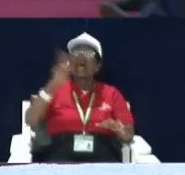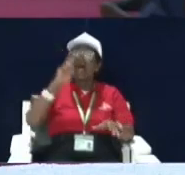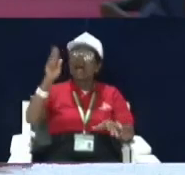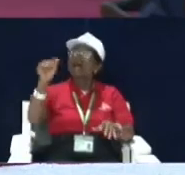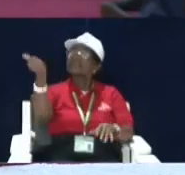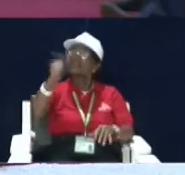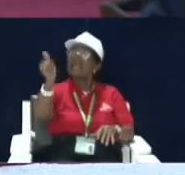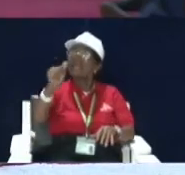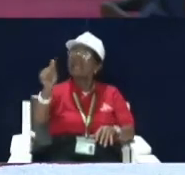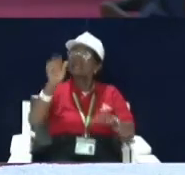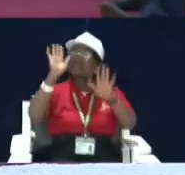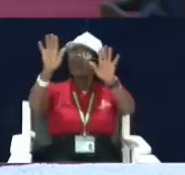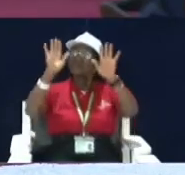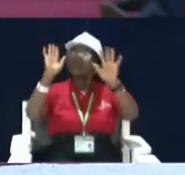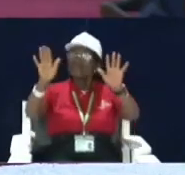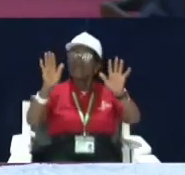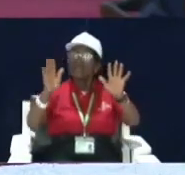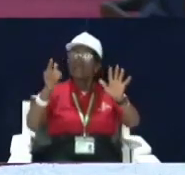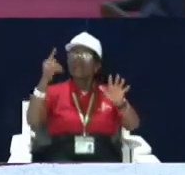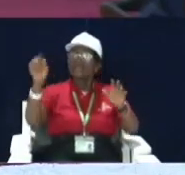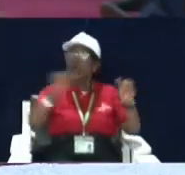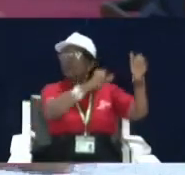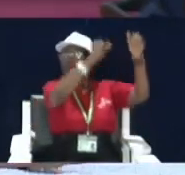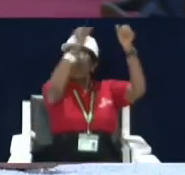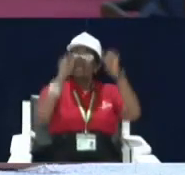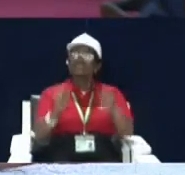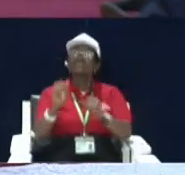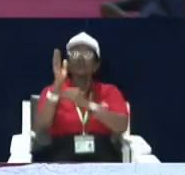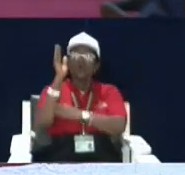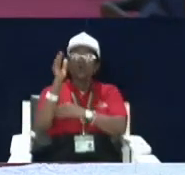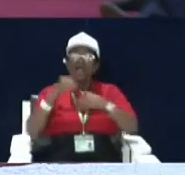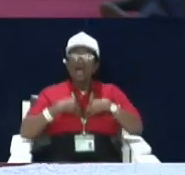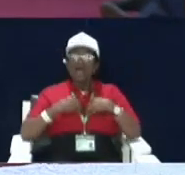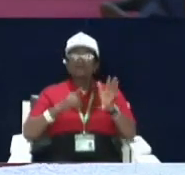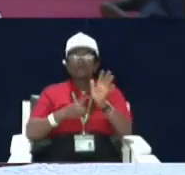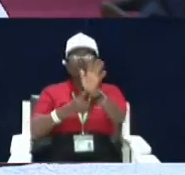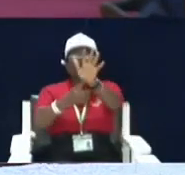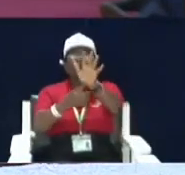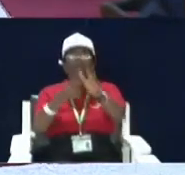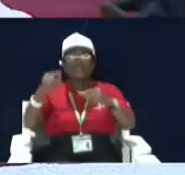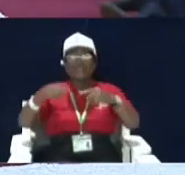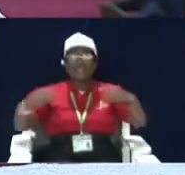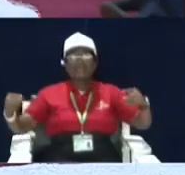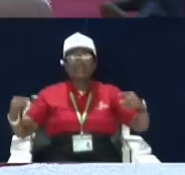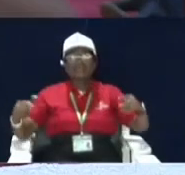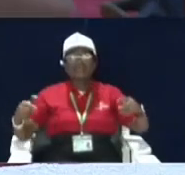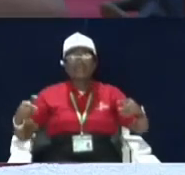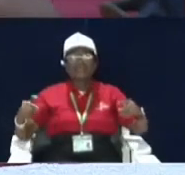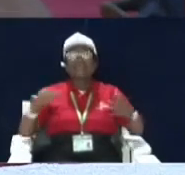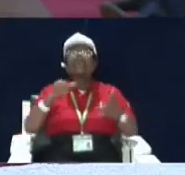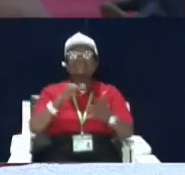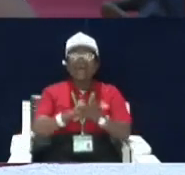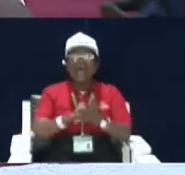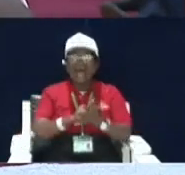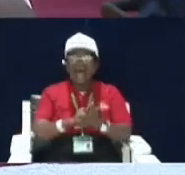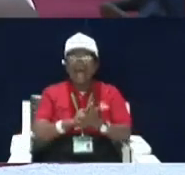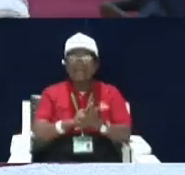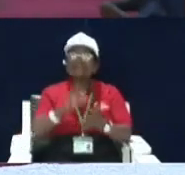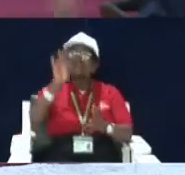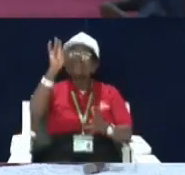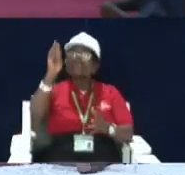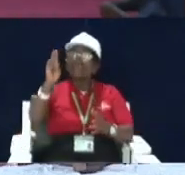And the Almighty God has shown the enemy that is at least 7 more